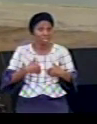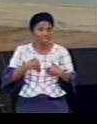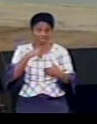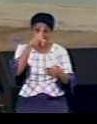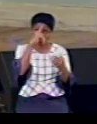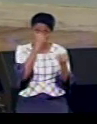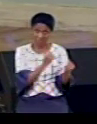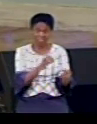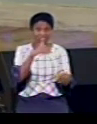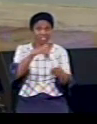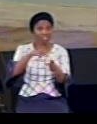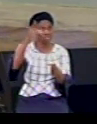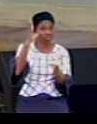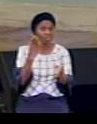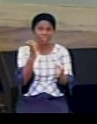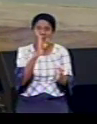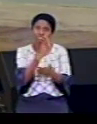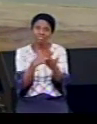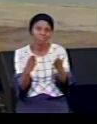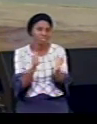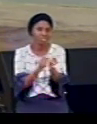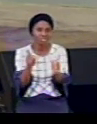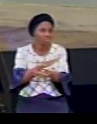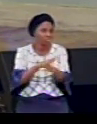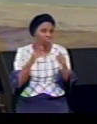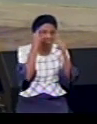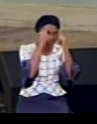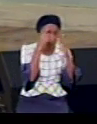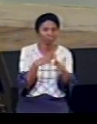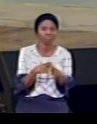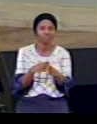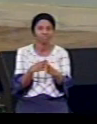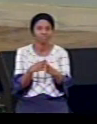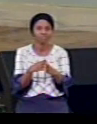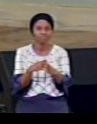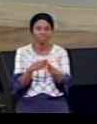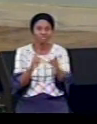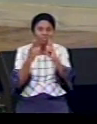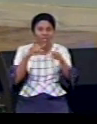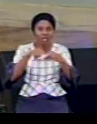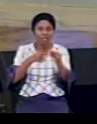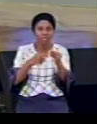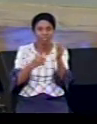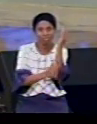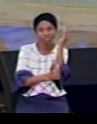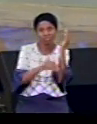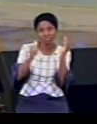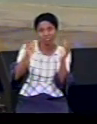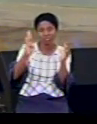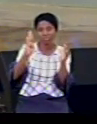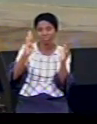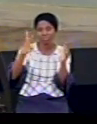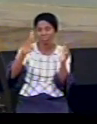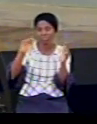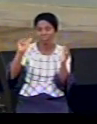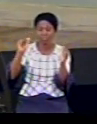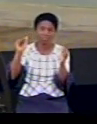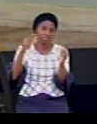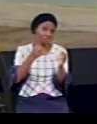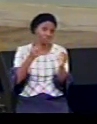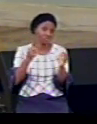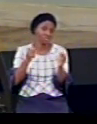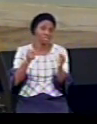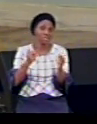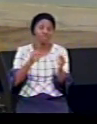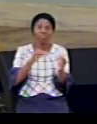don't consider. And he talks about Abraham, because he was strong in faith, not weak in faith.